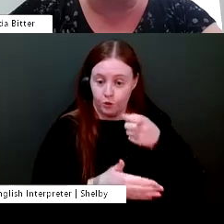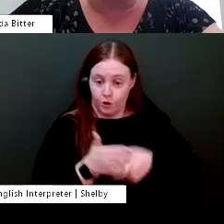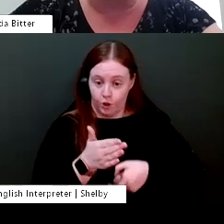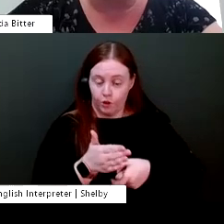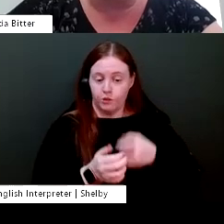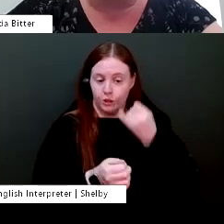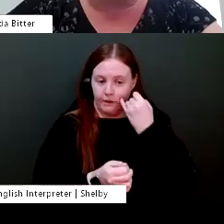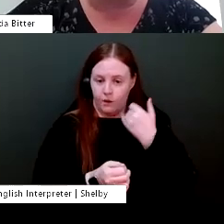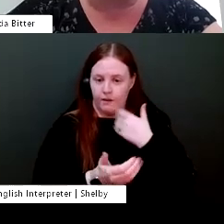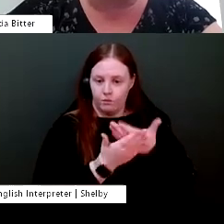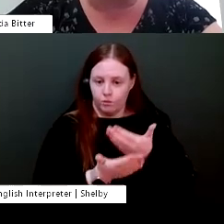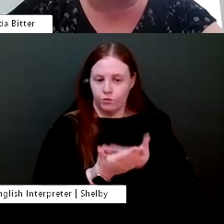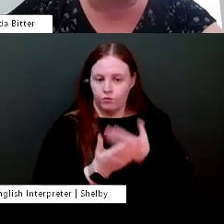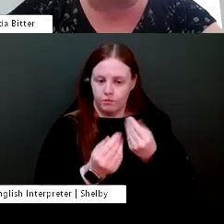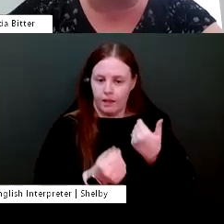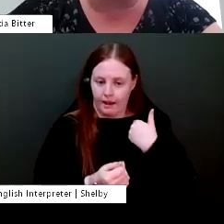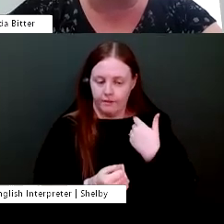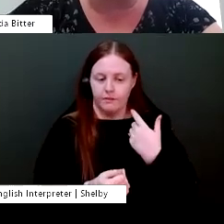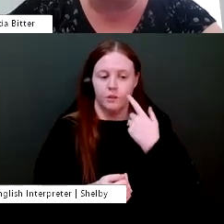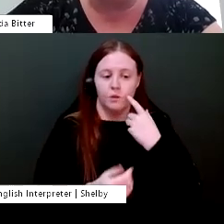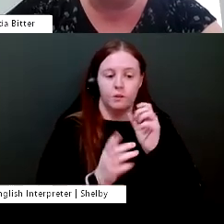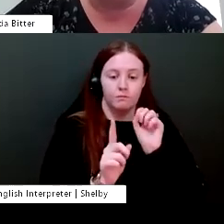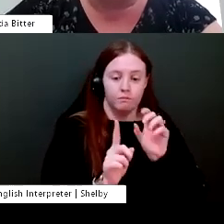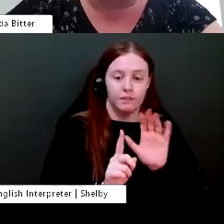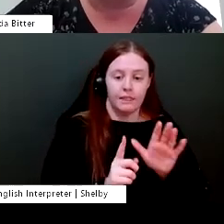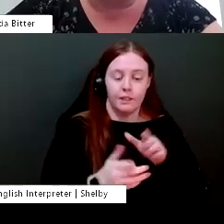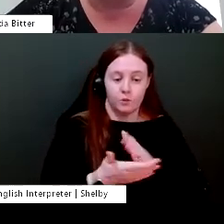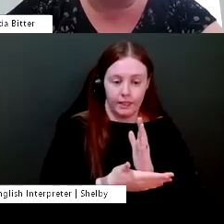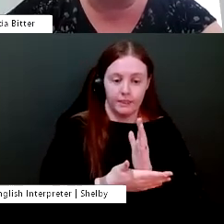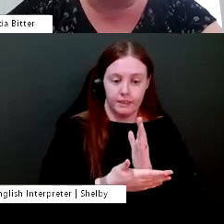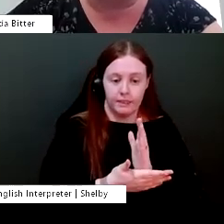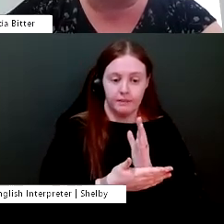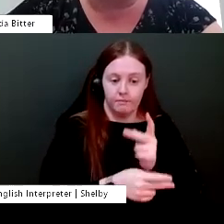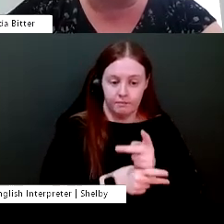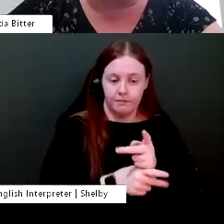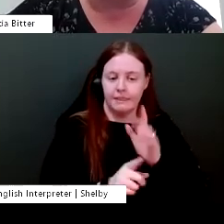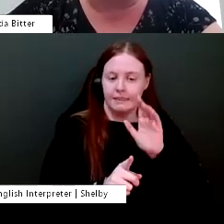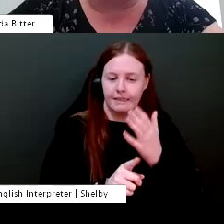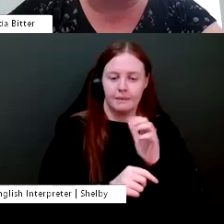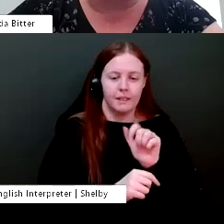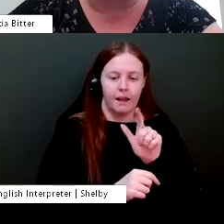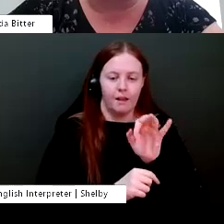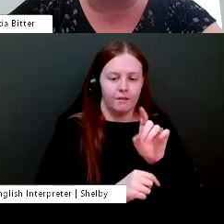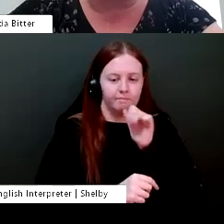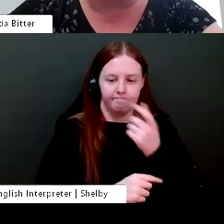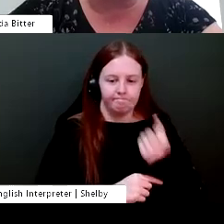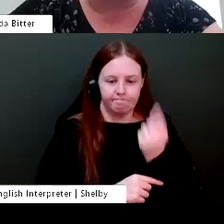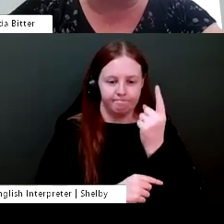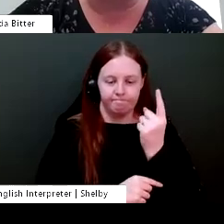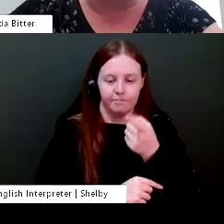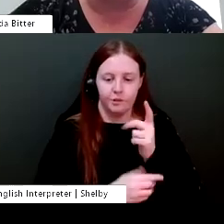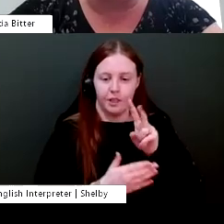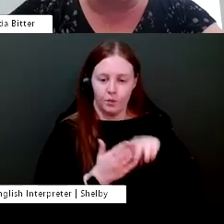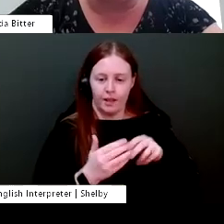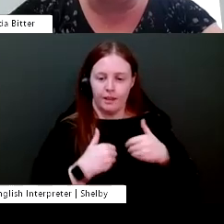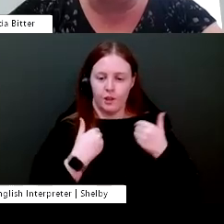reasonable grounds. While reading the rights to counsel and caution, it seemed that Alfred did not understand. So they read him the youth